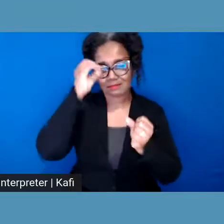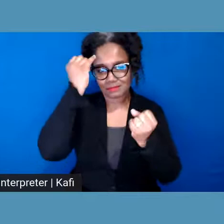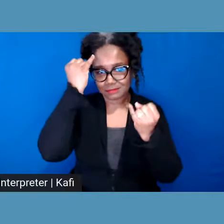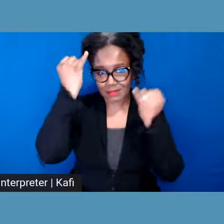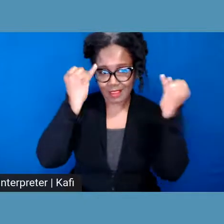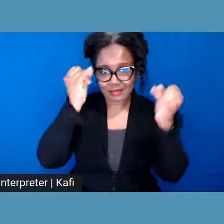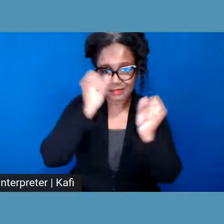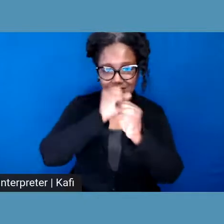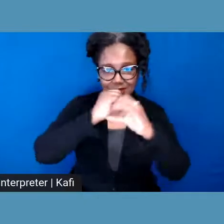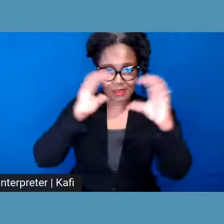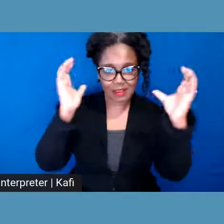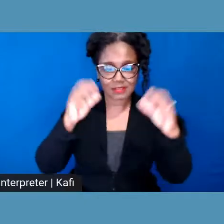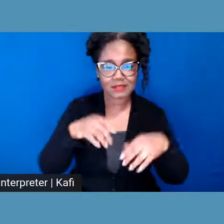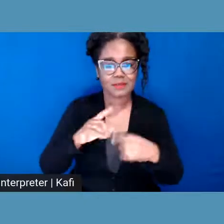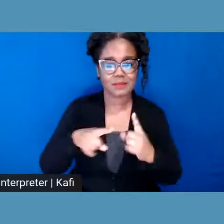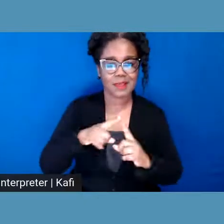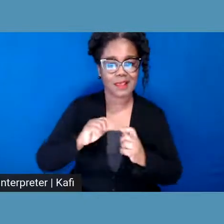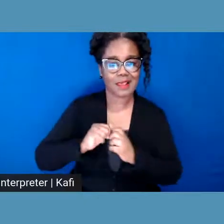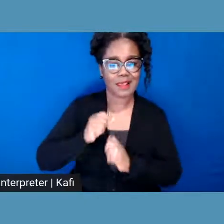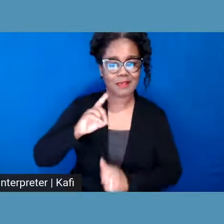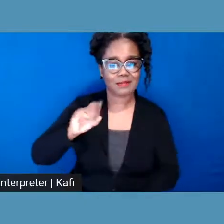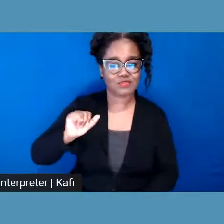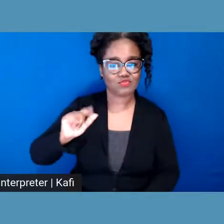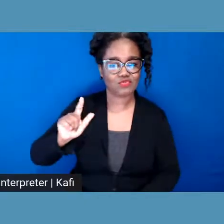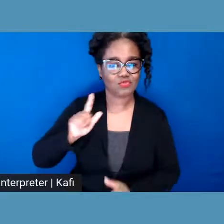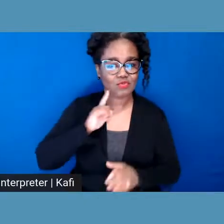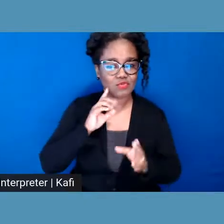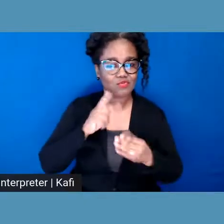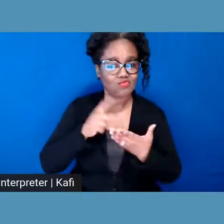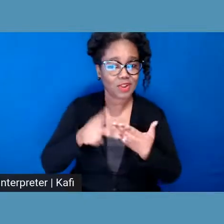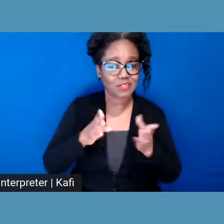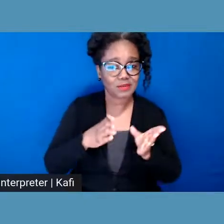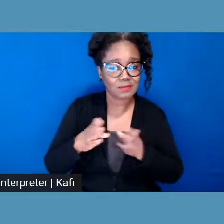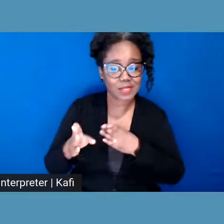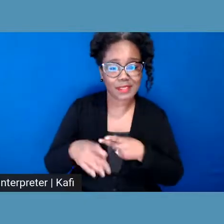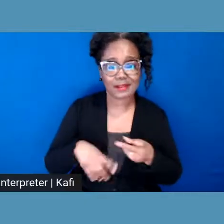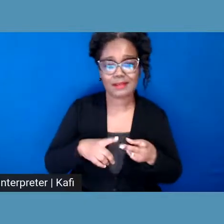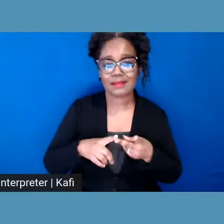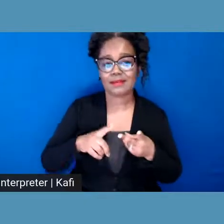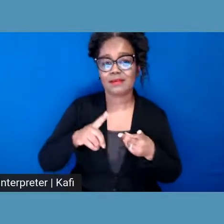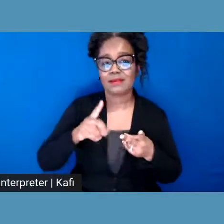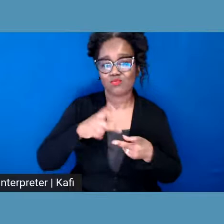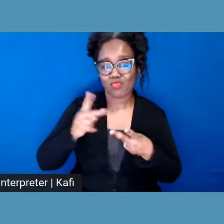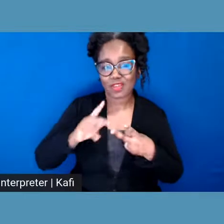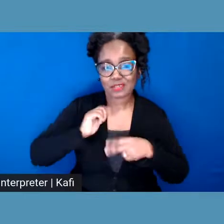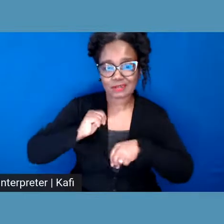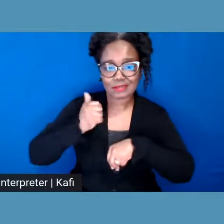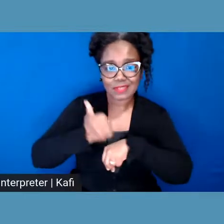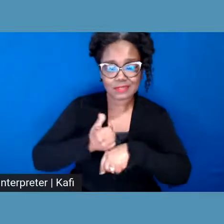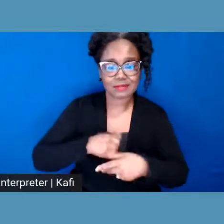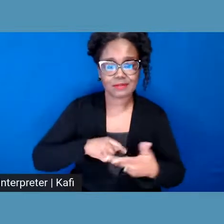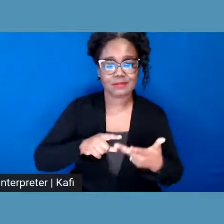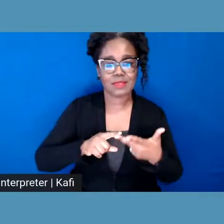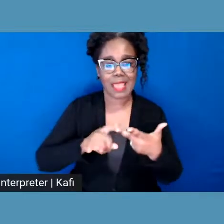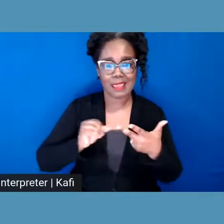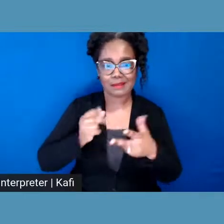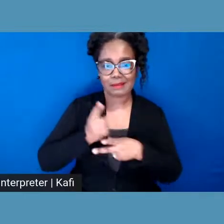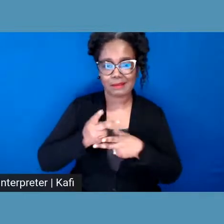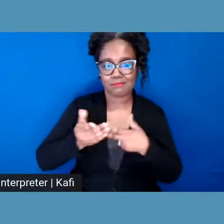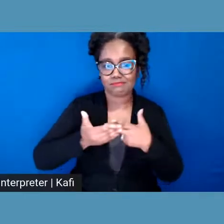decision points in digital project planning, project implementation, and long-term maintenance of digitized